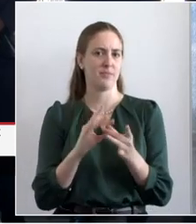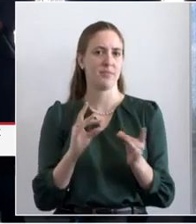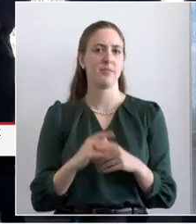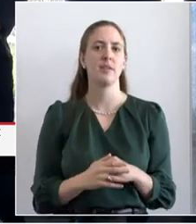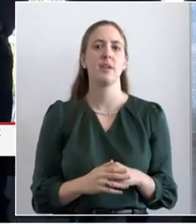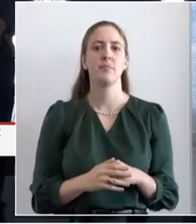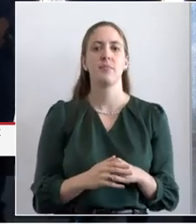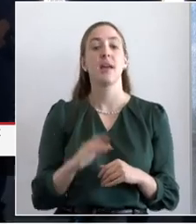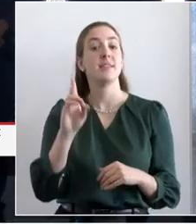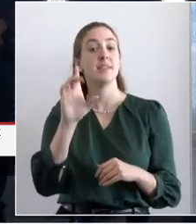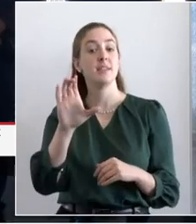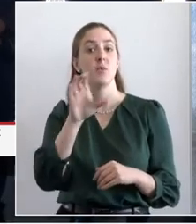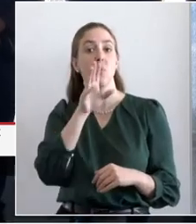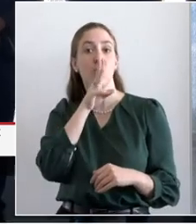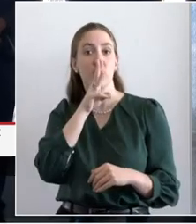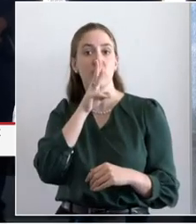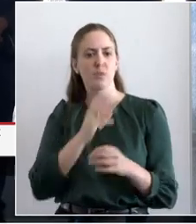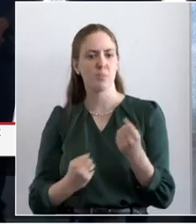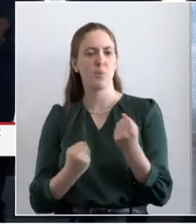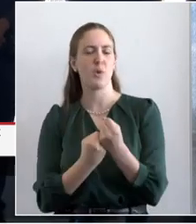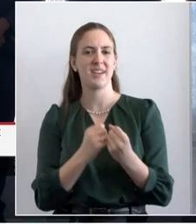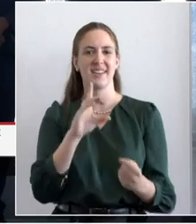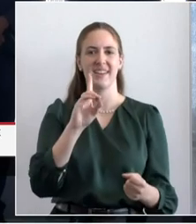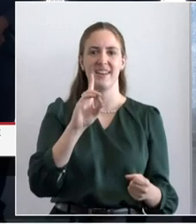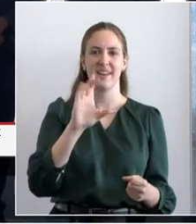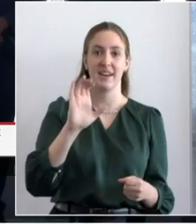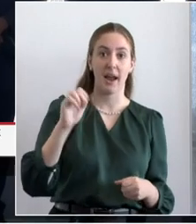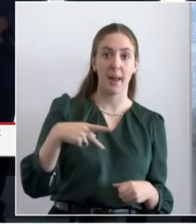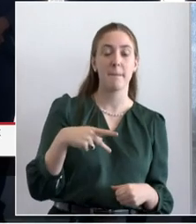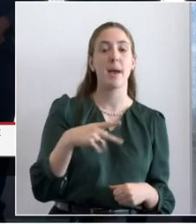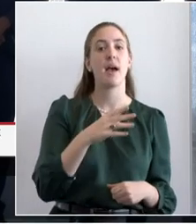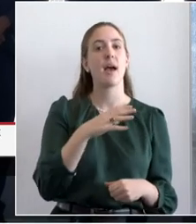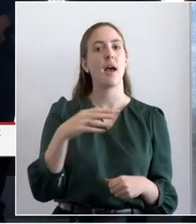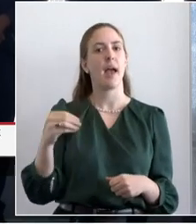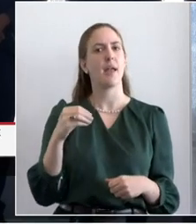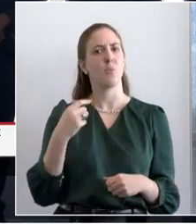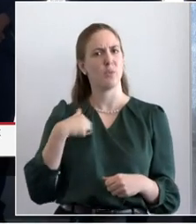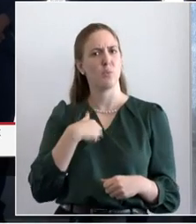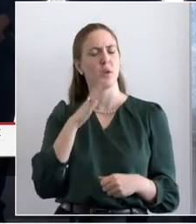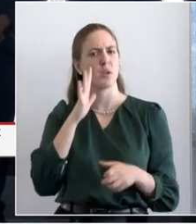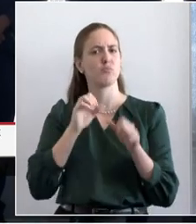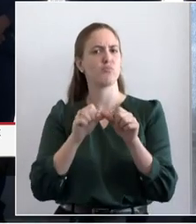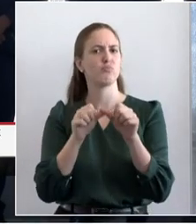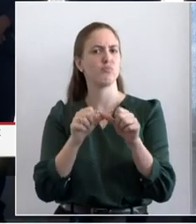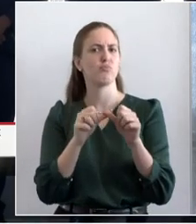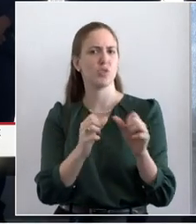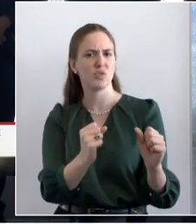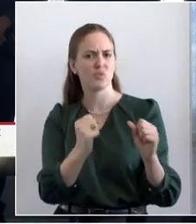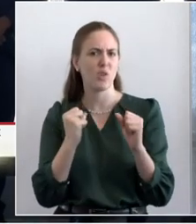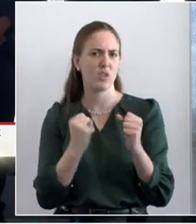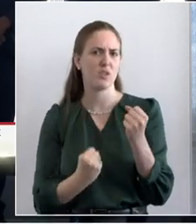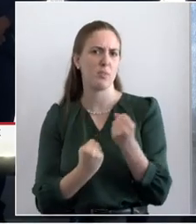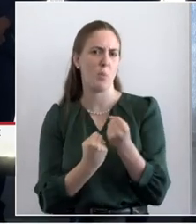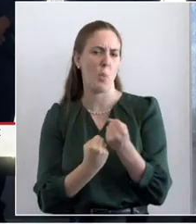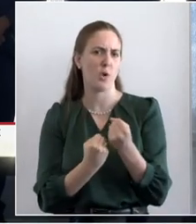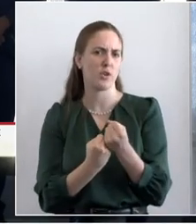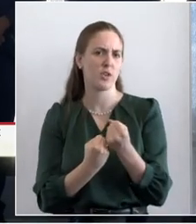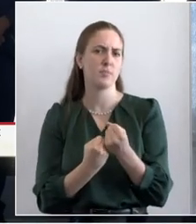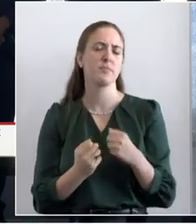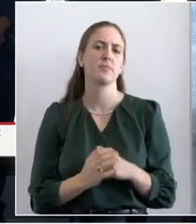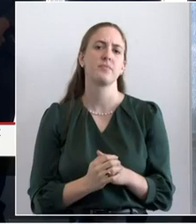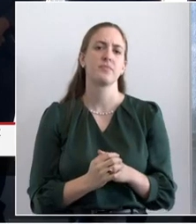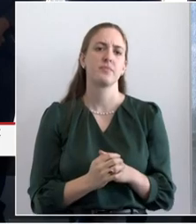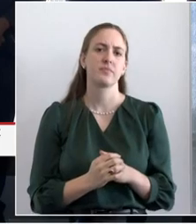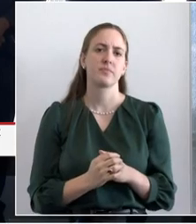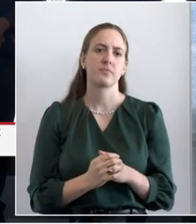of DCAP and its efforts. We will continue to be a strong supporter and member of DCAP as well. In